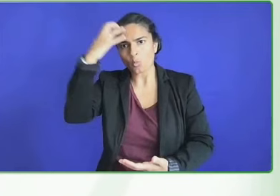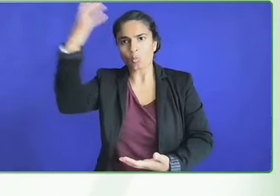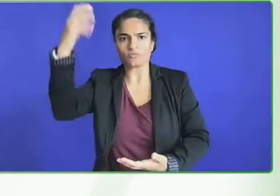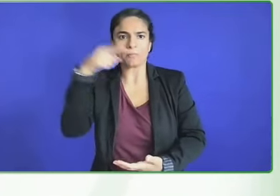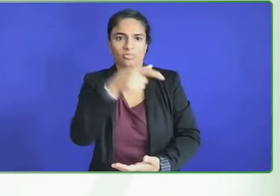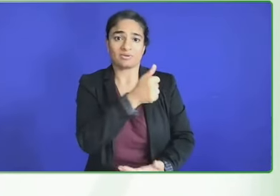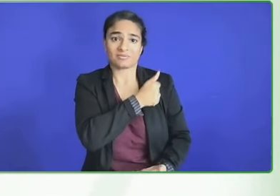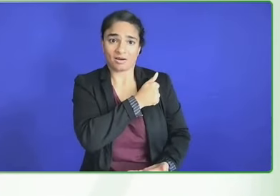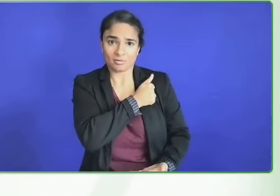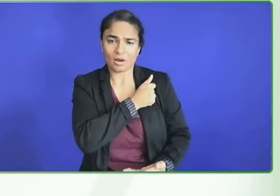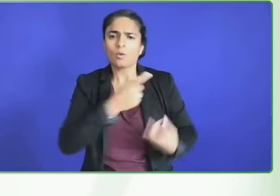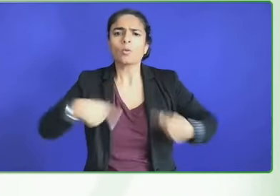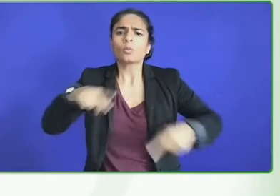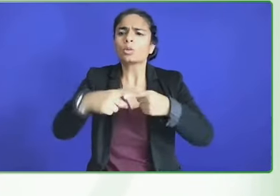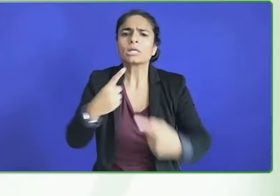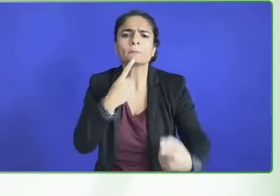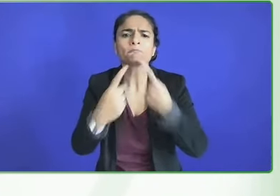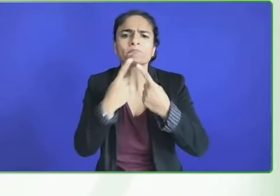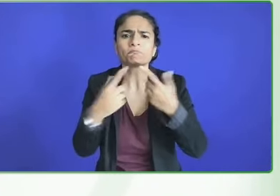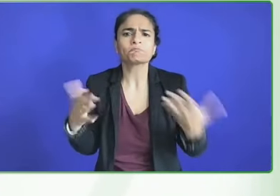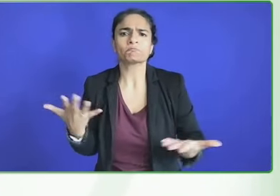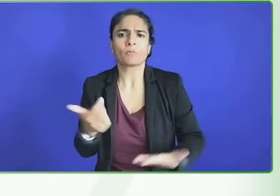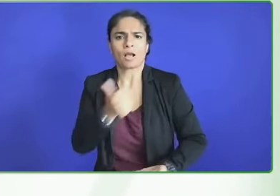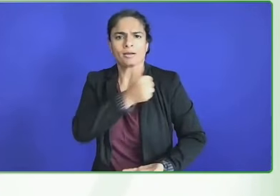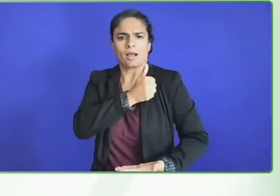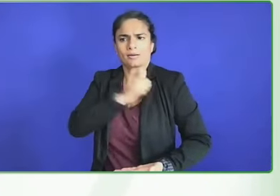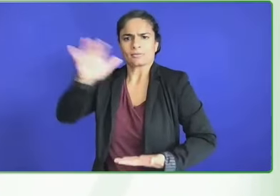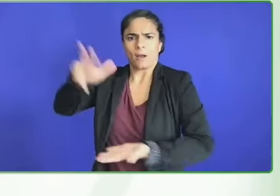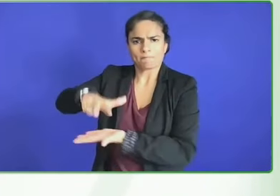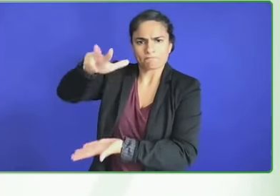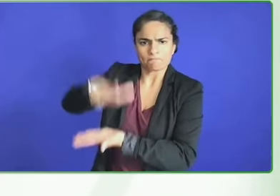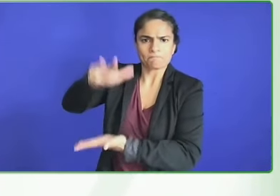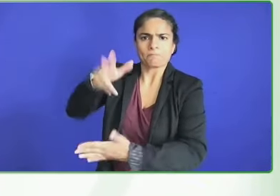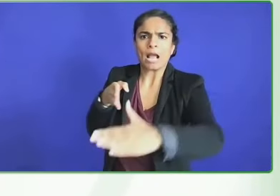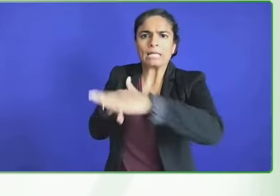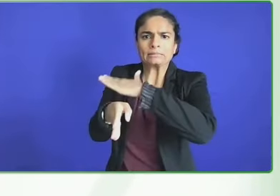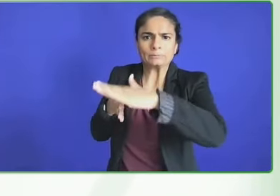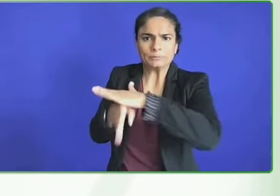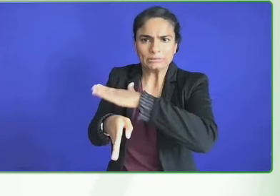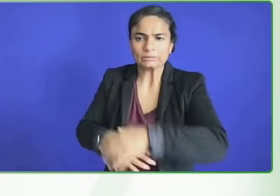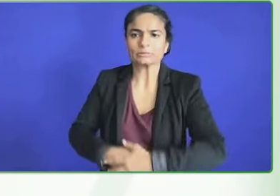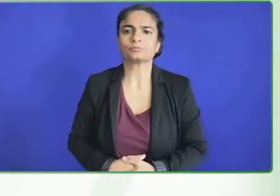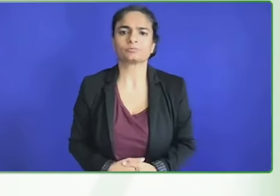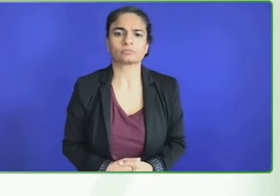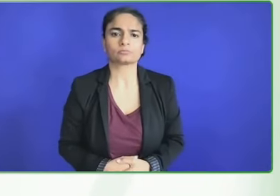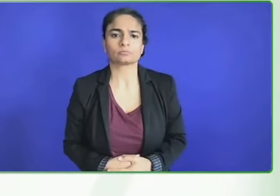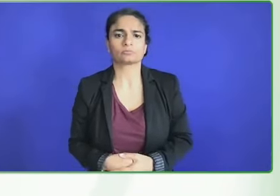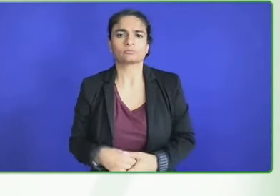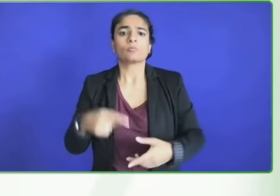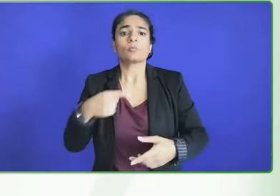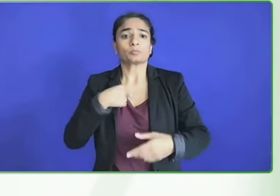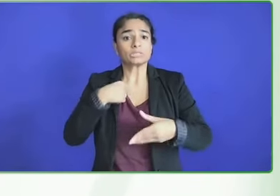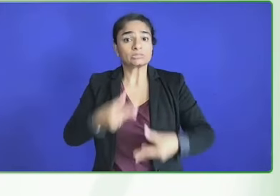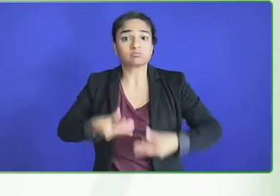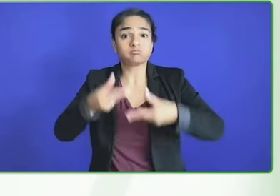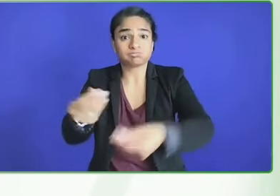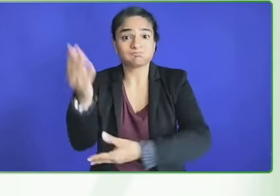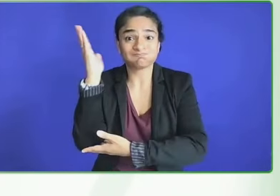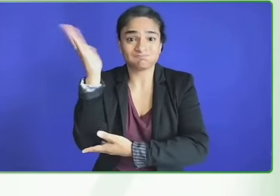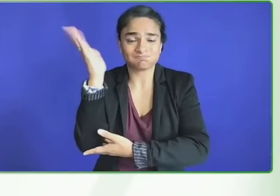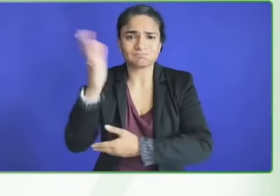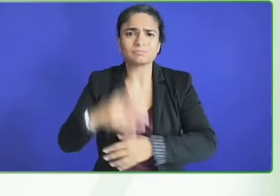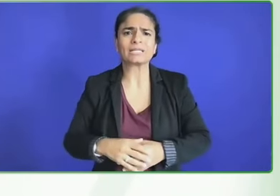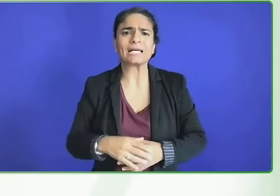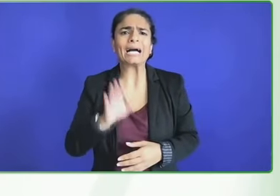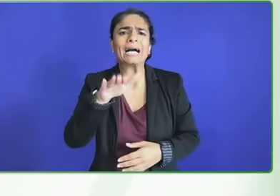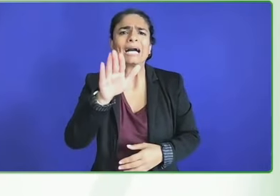this level of global leadership in action. It reflects the incredible progress being made